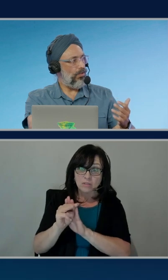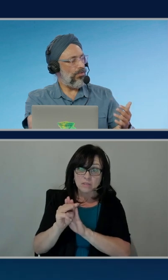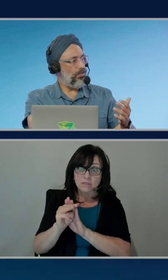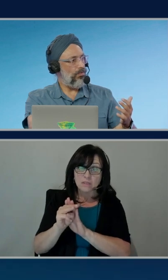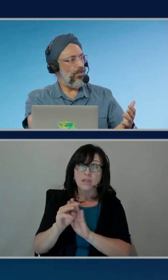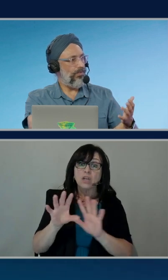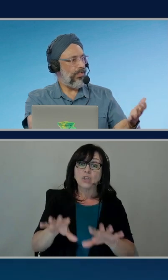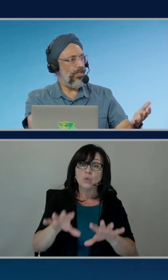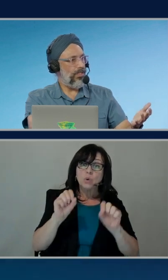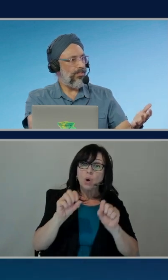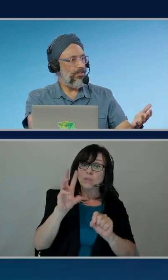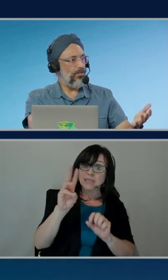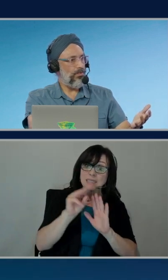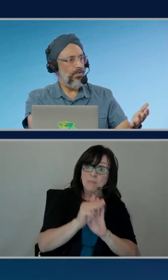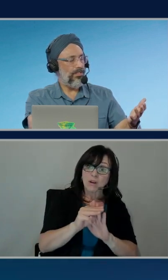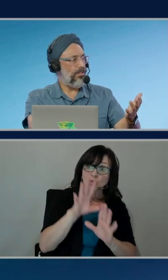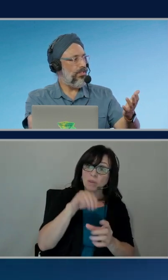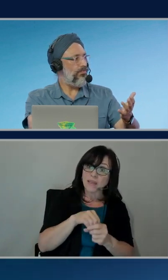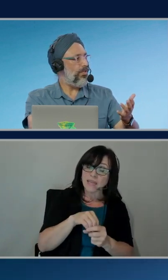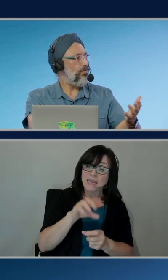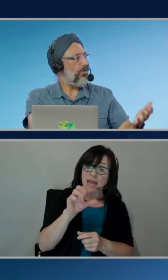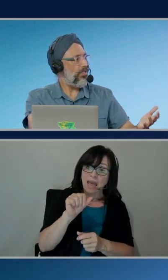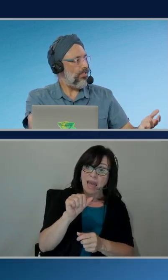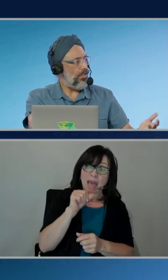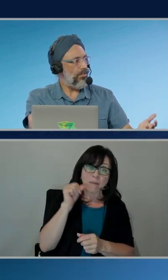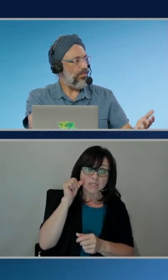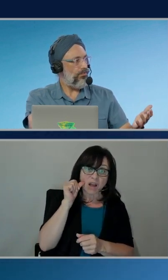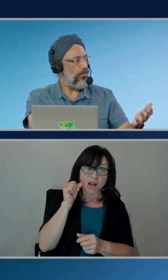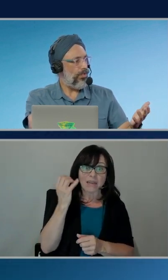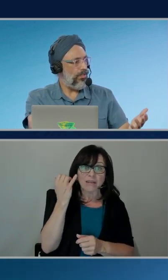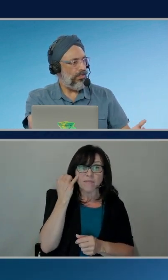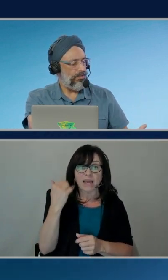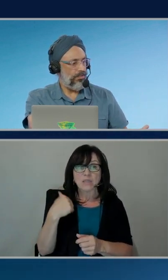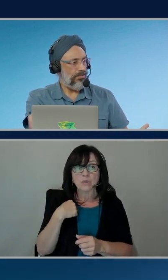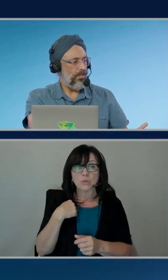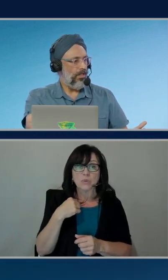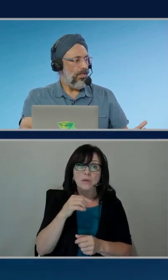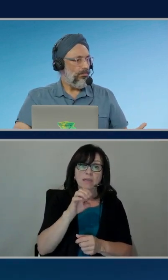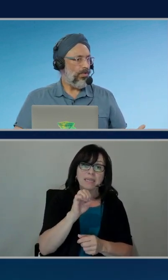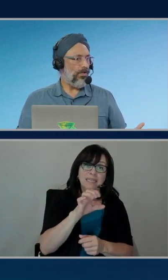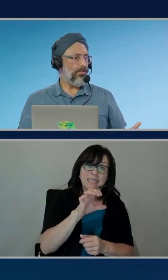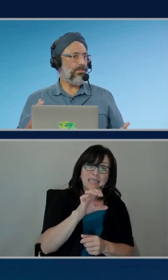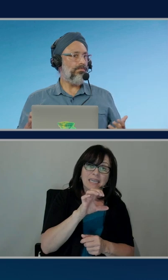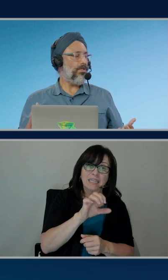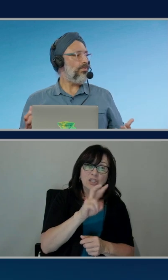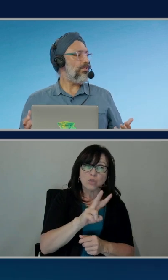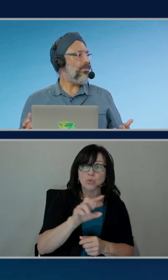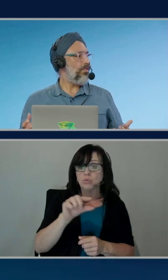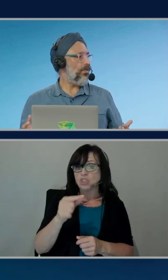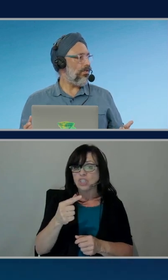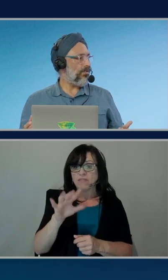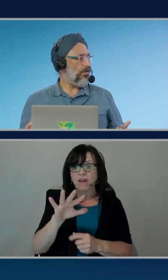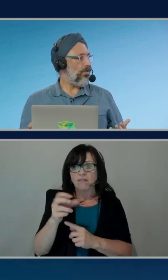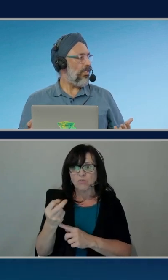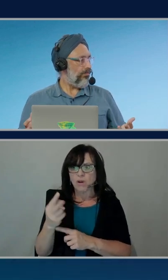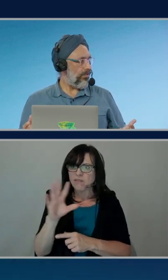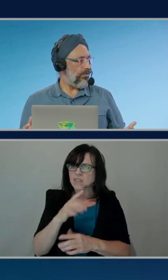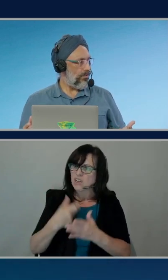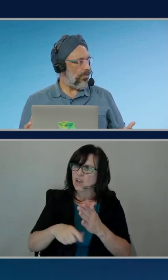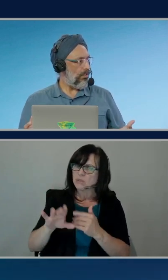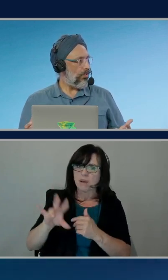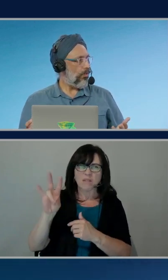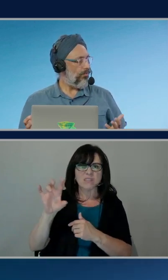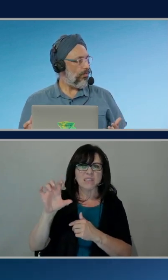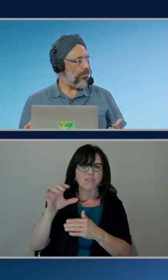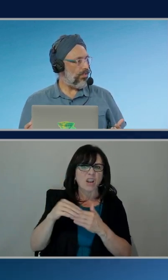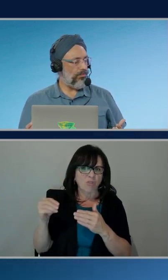literally cost you, if I take an EC2, let's say G5 12x large, it's a 4A10 instance, will cost you somewhere around $700 on an average,